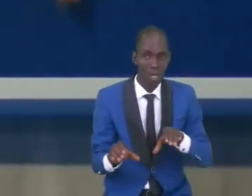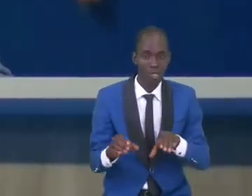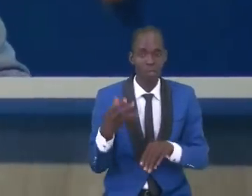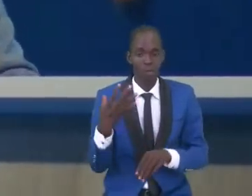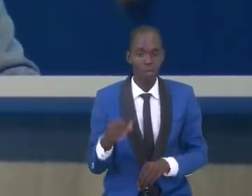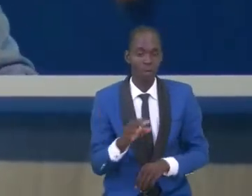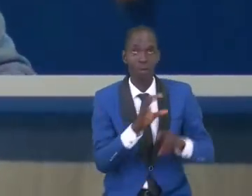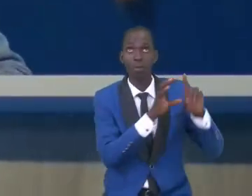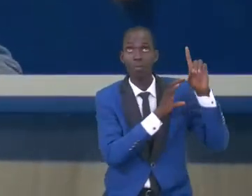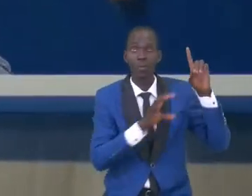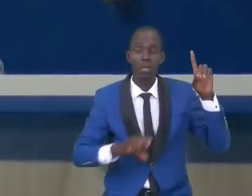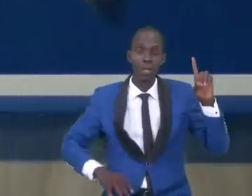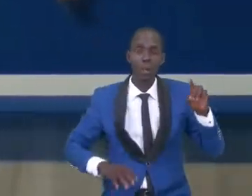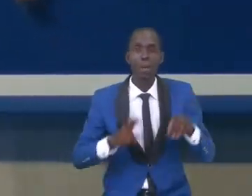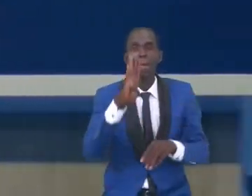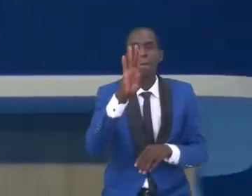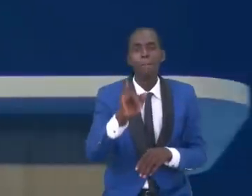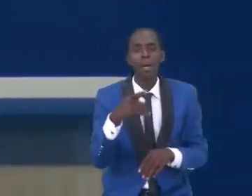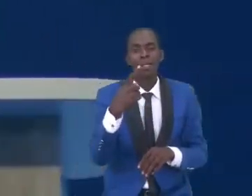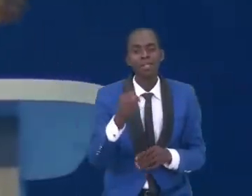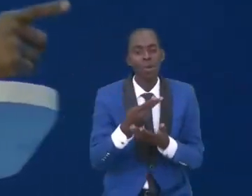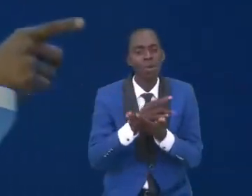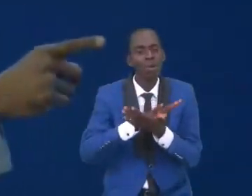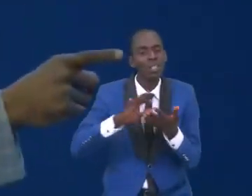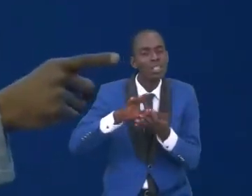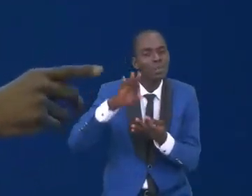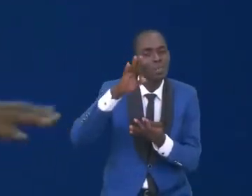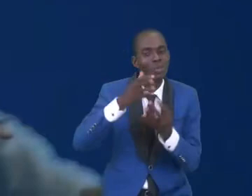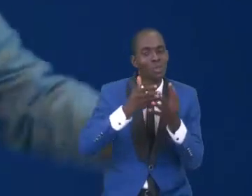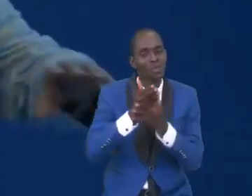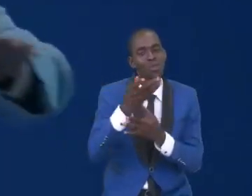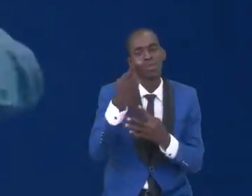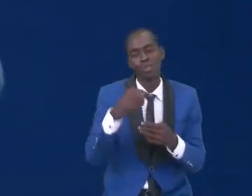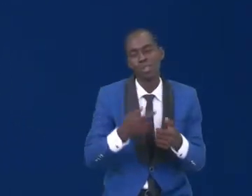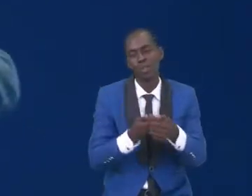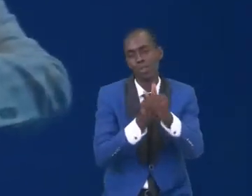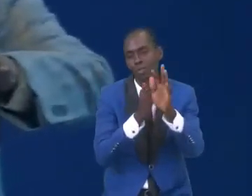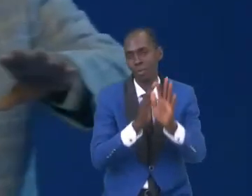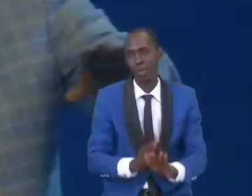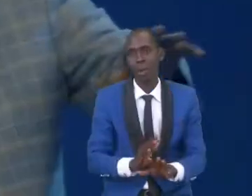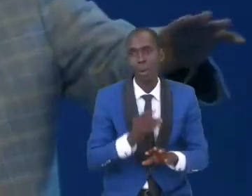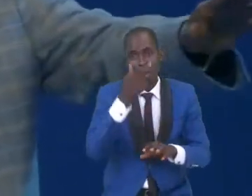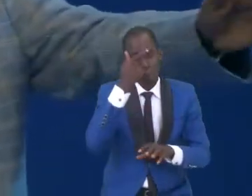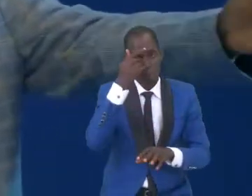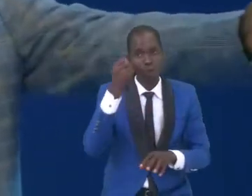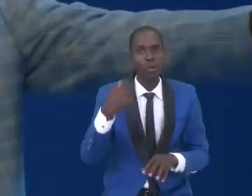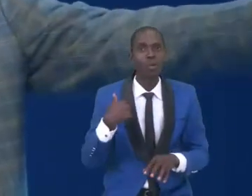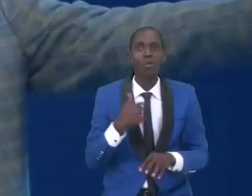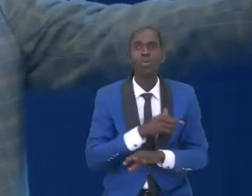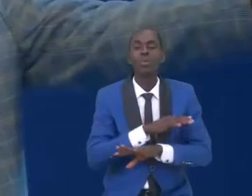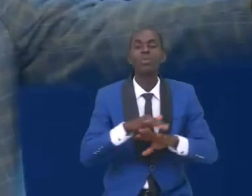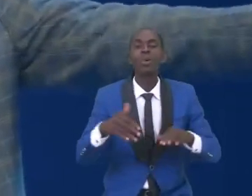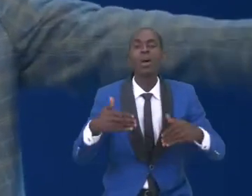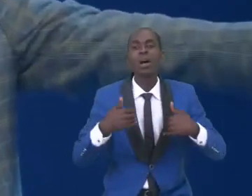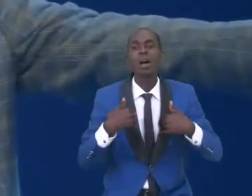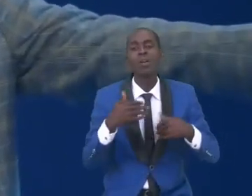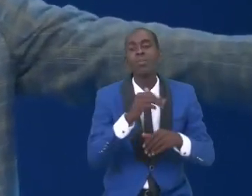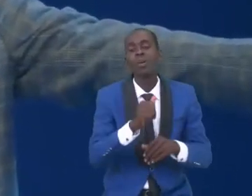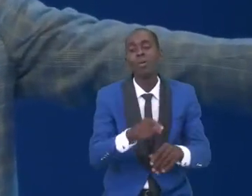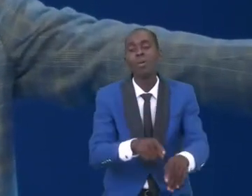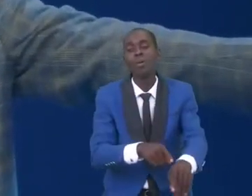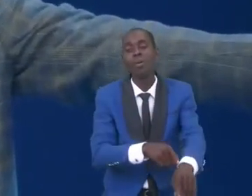Holy Spirit through the Apostles. But because of not having a long,